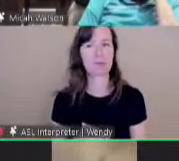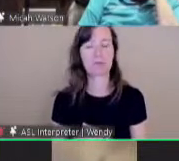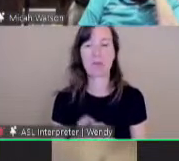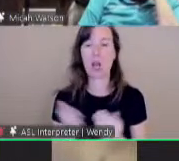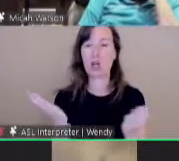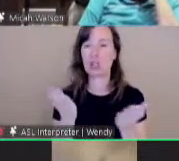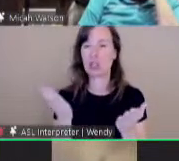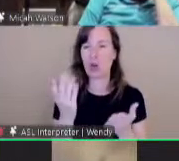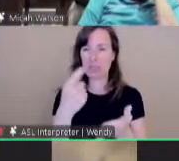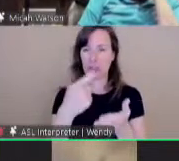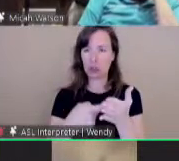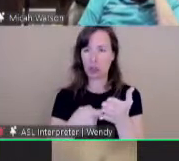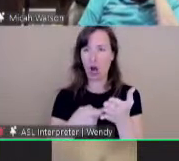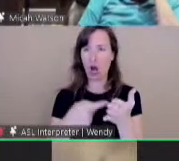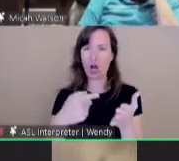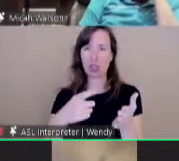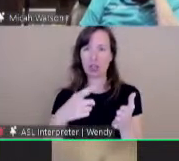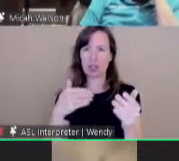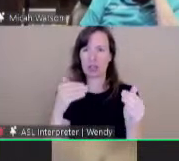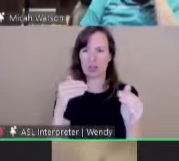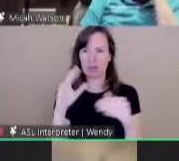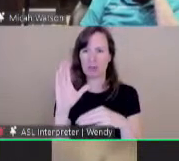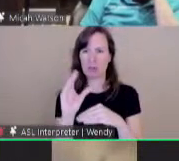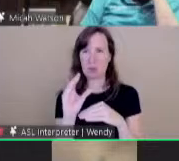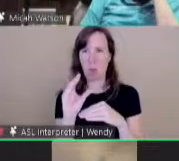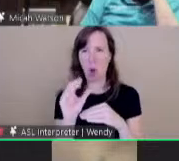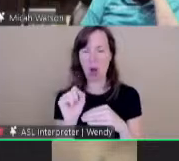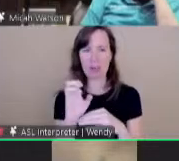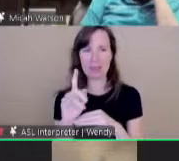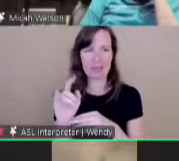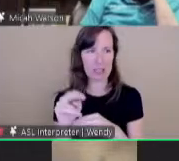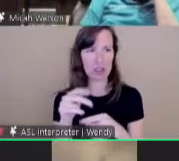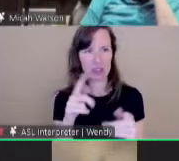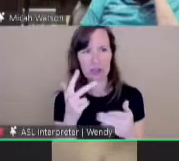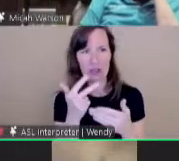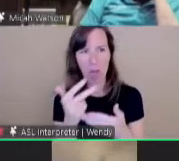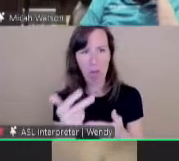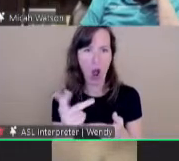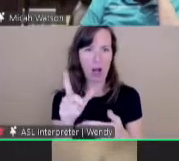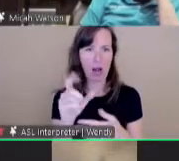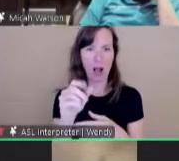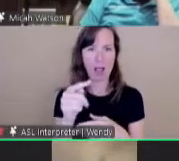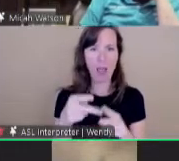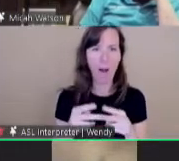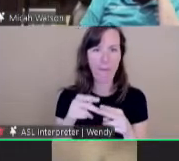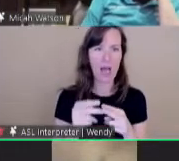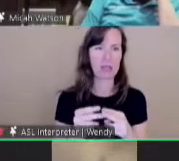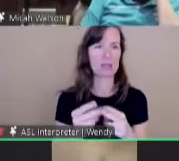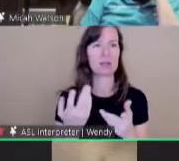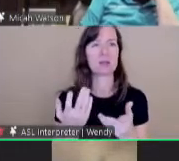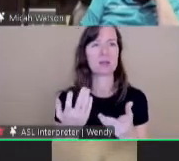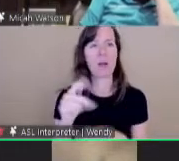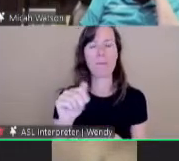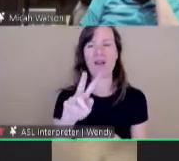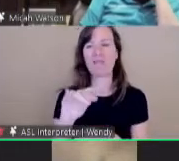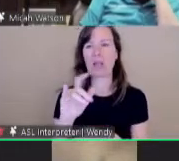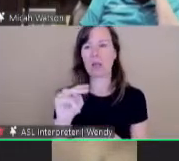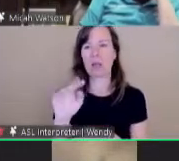this is a small section. It's your parking, your lot maintenance, and pavilion